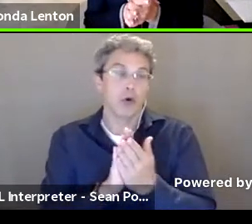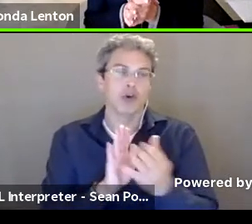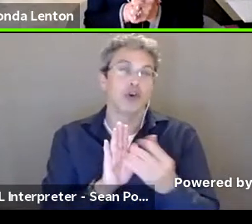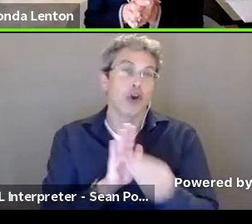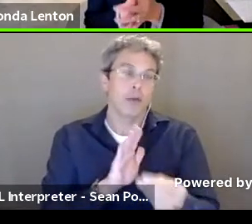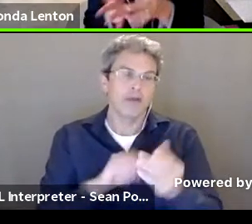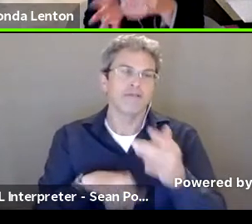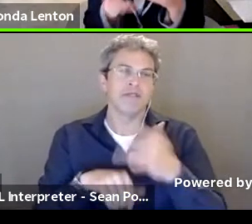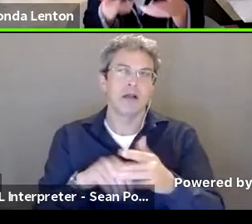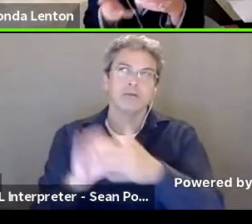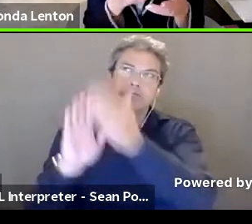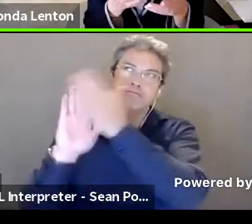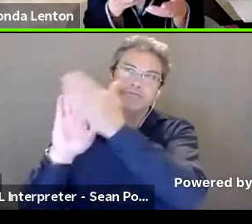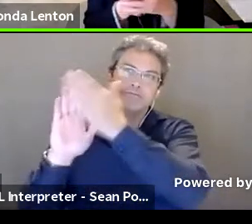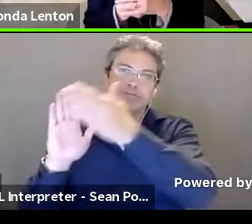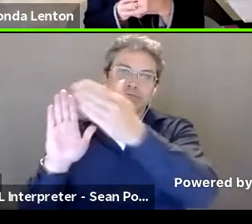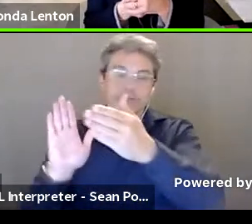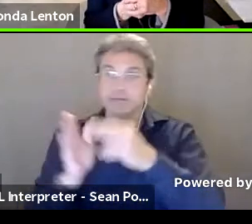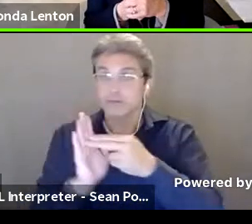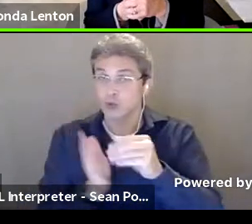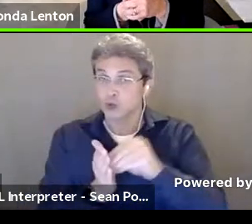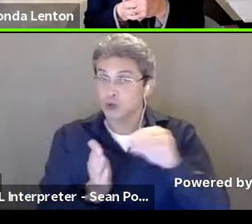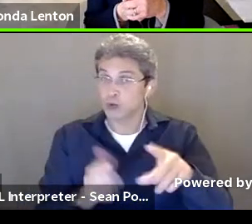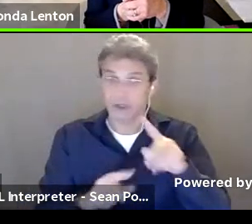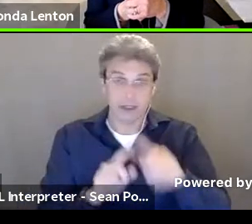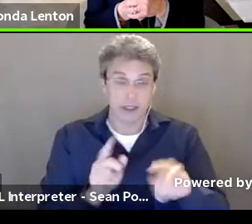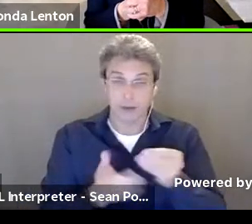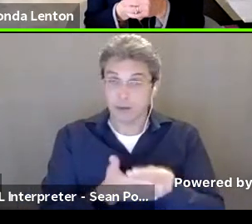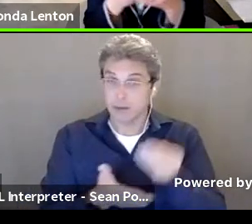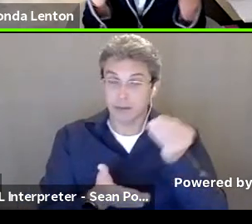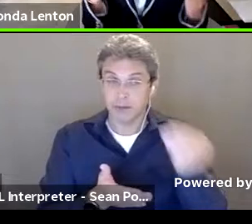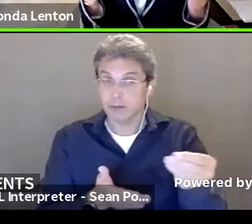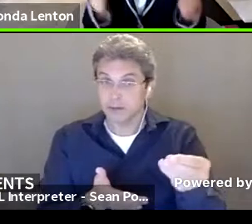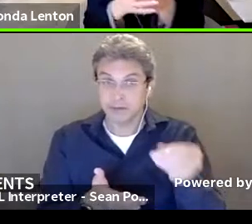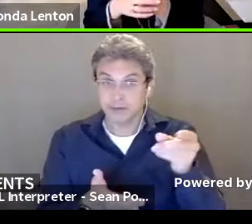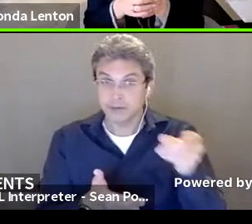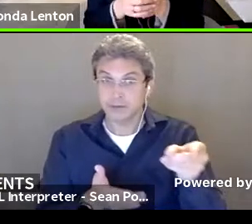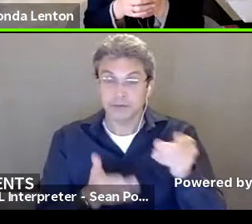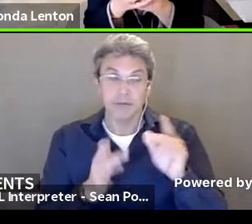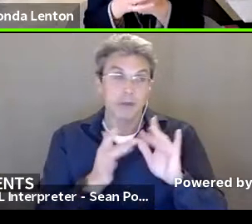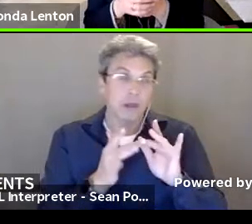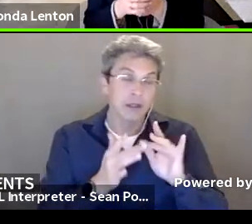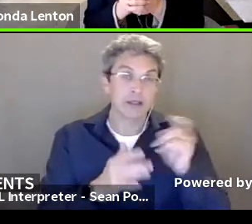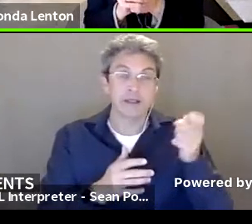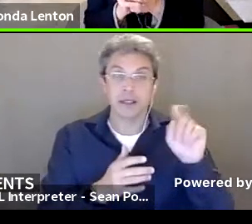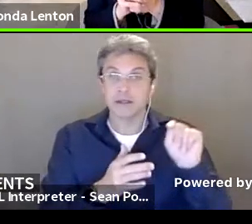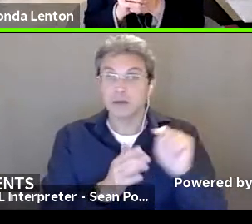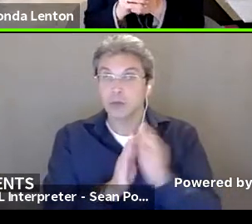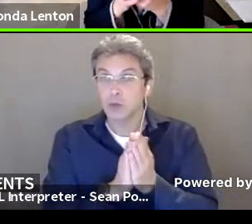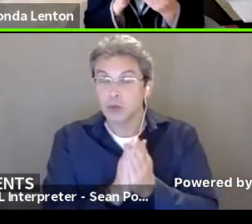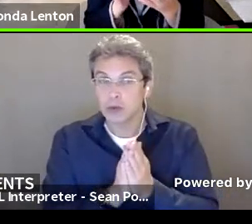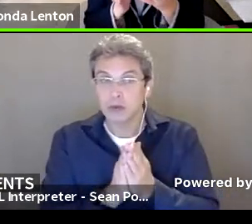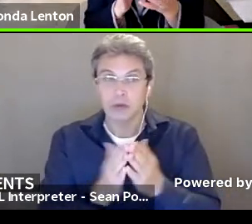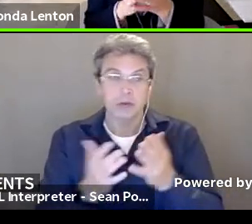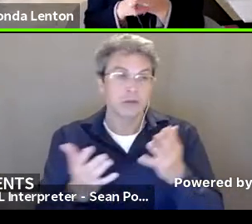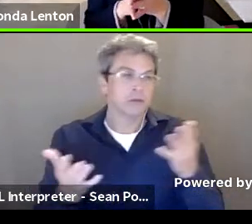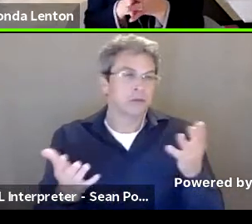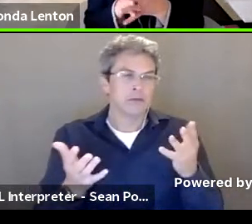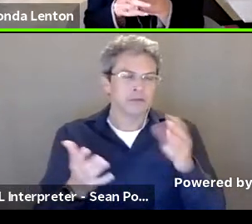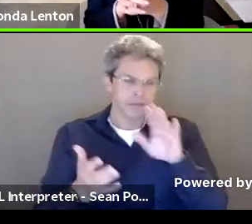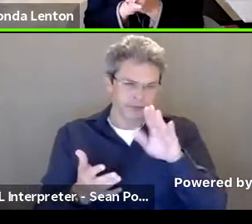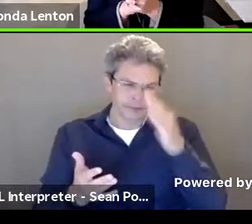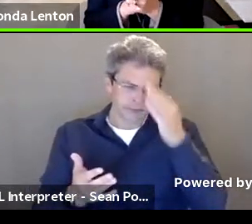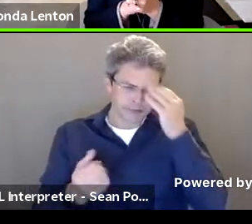that if students are not able to purchase an online textbook, or however, I know a lot of